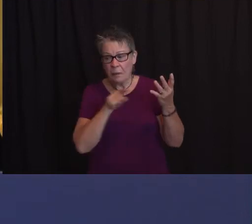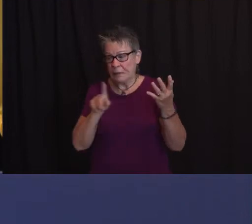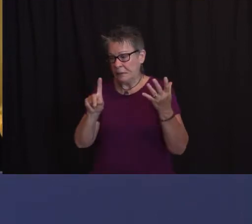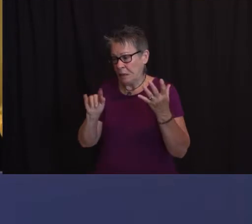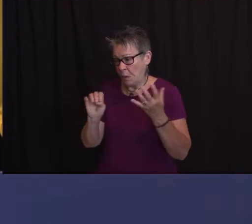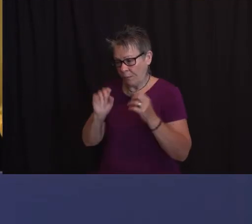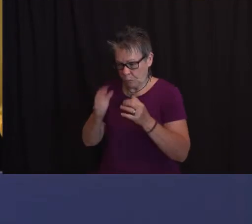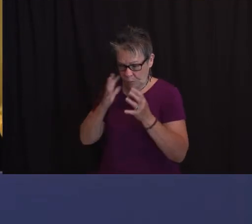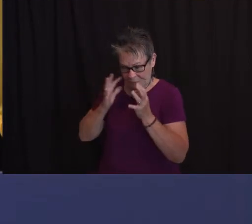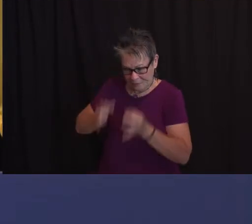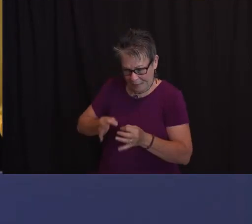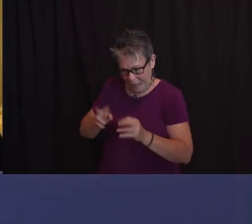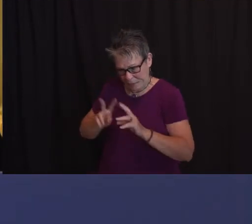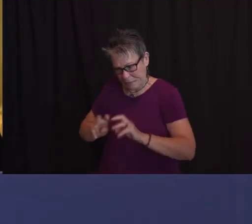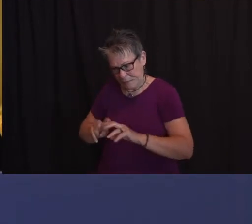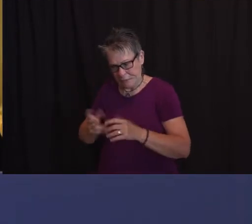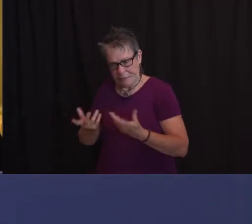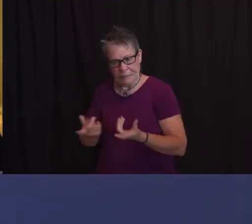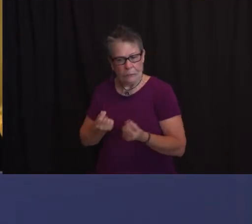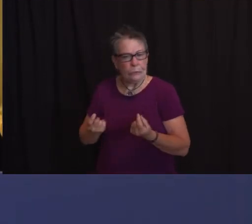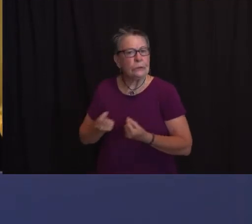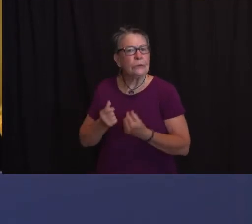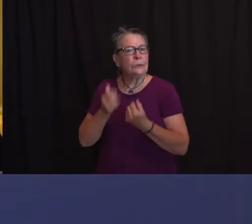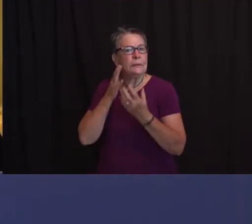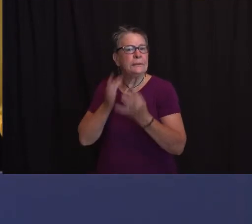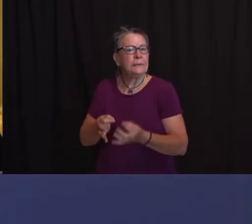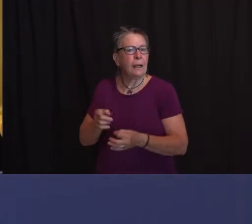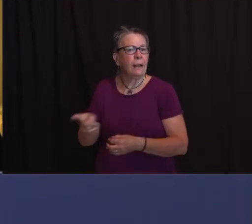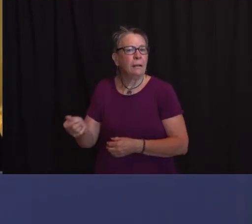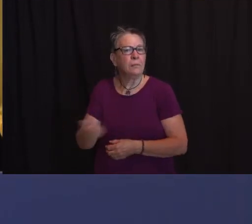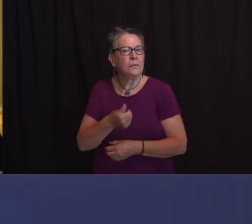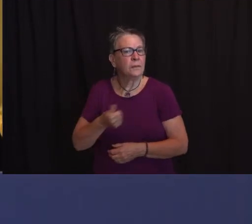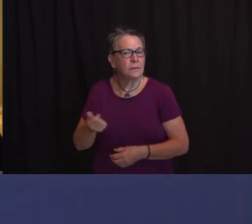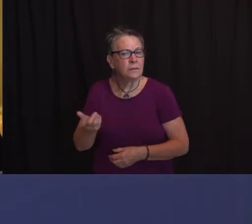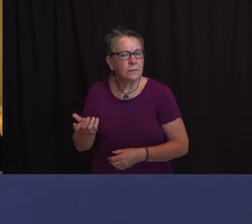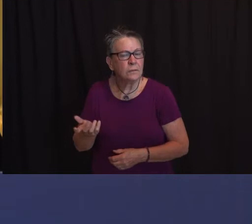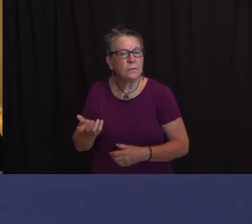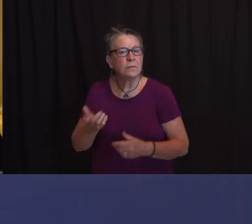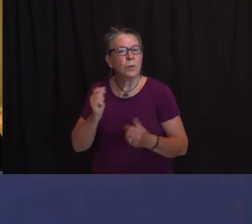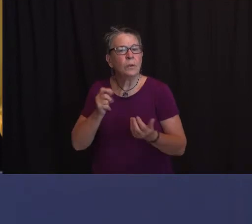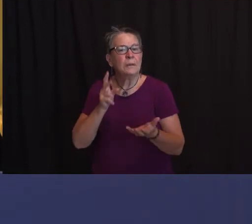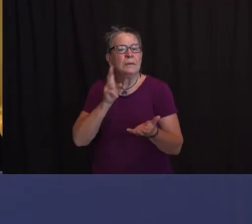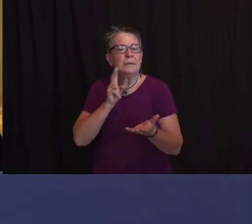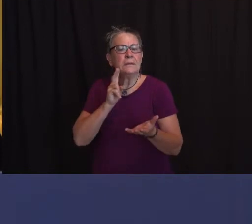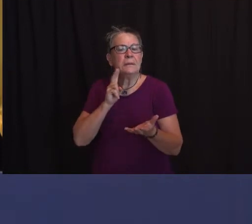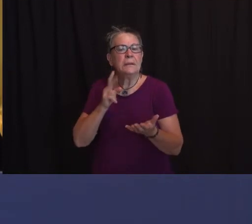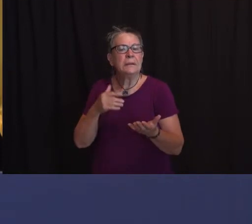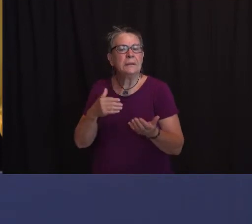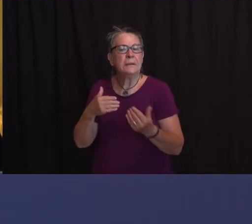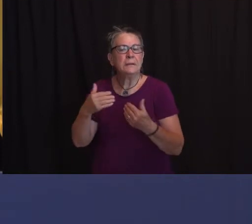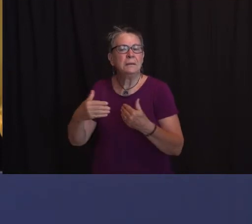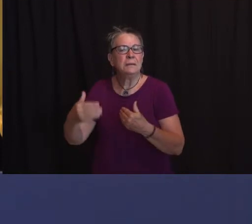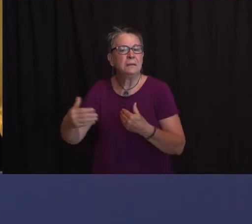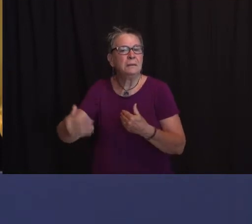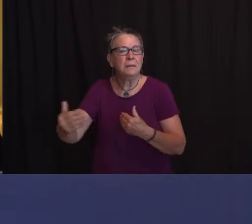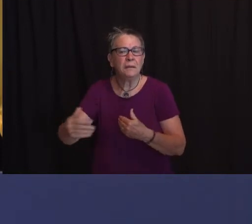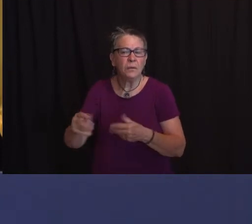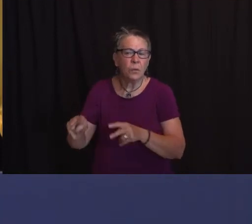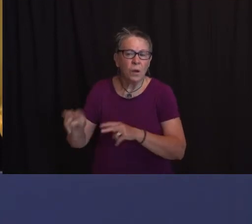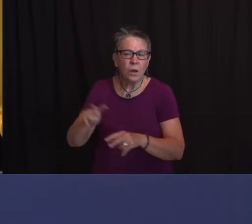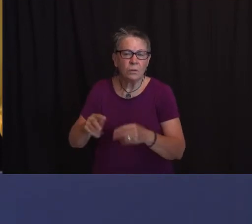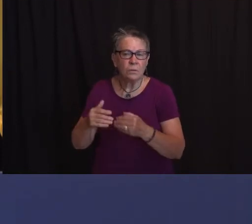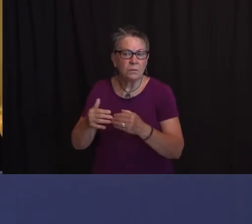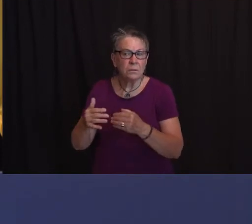couple of weeks before them. But we'll continue to monitor it like a hawk. You know, as I said before, unlike putting an HVAC system